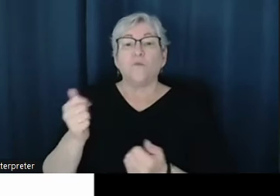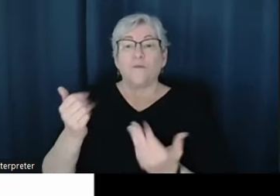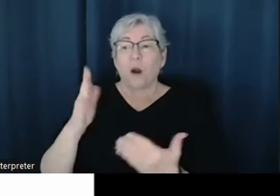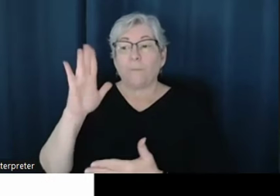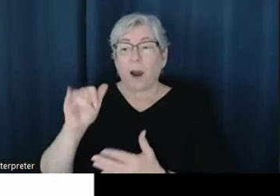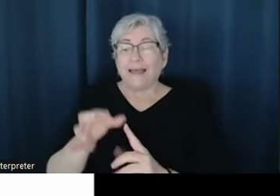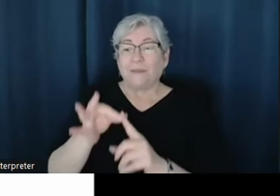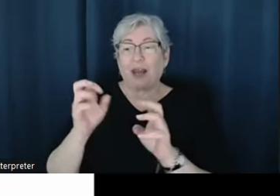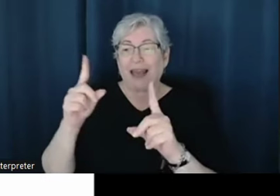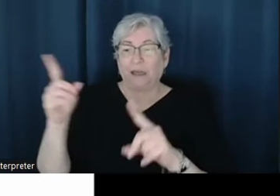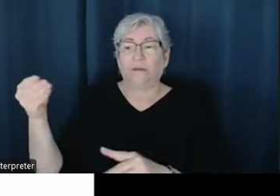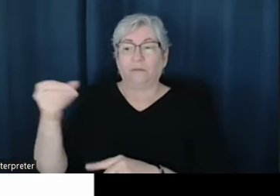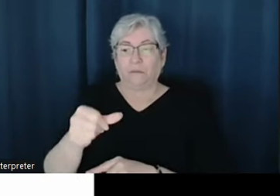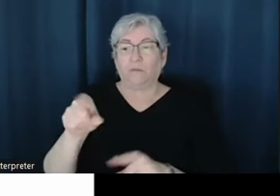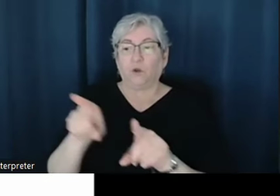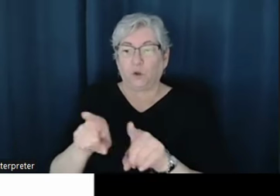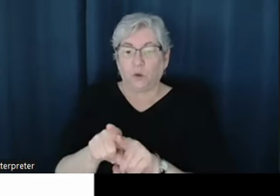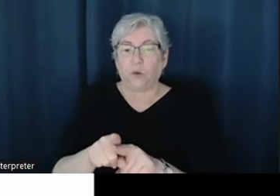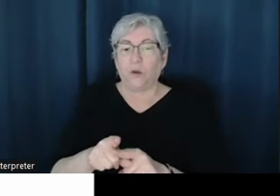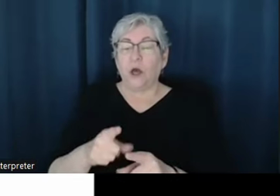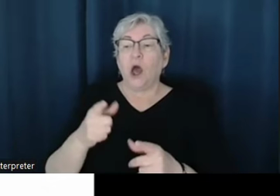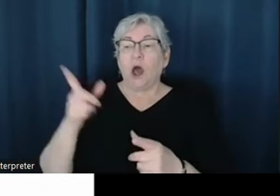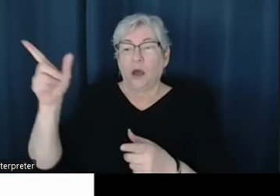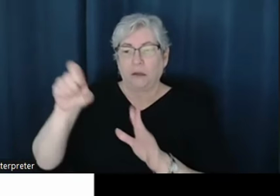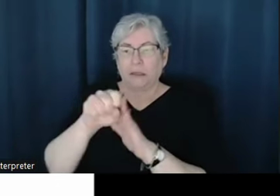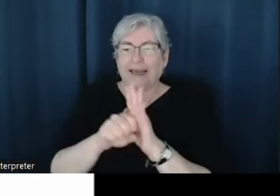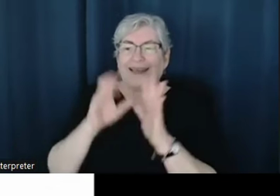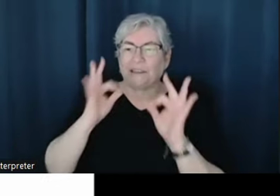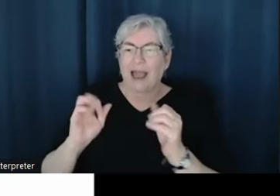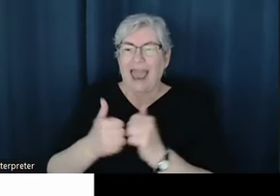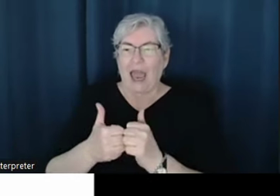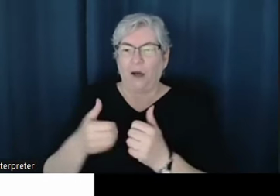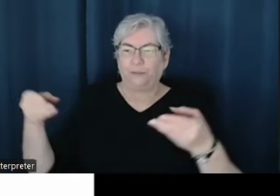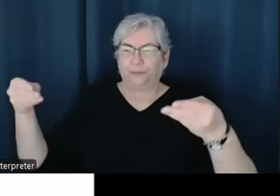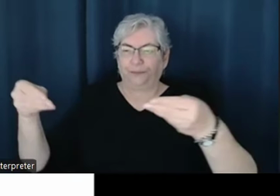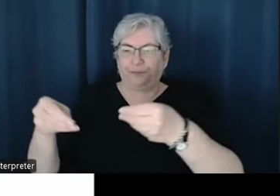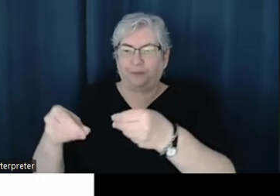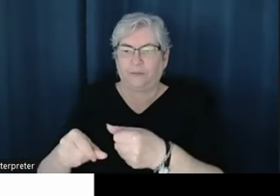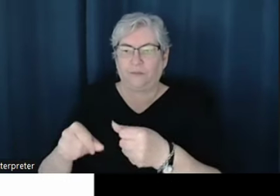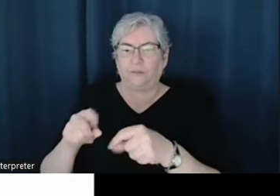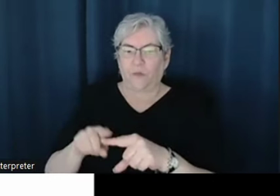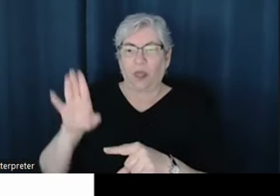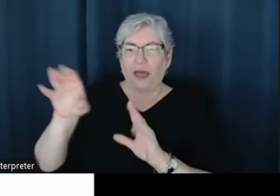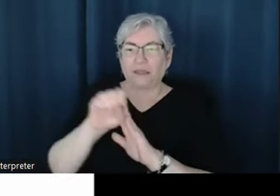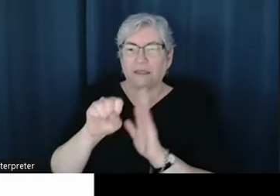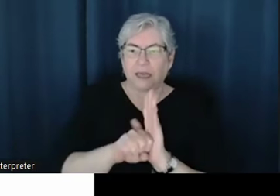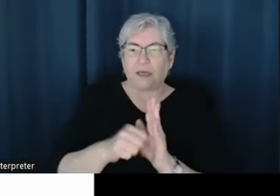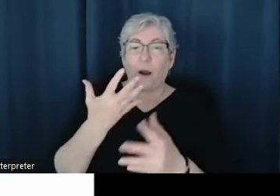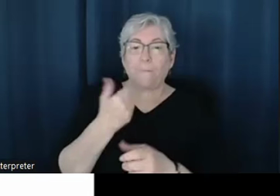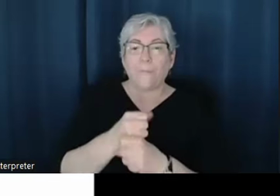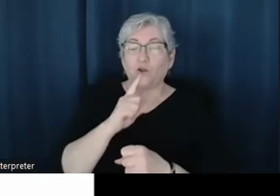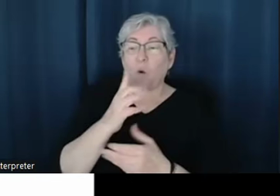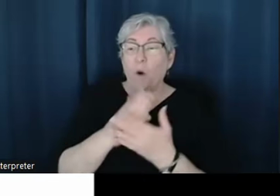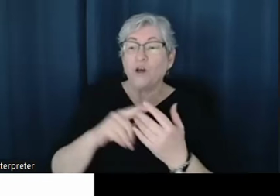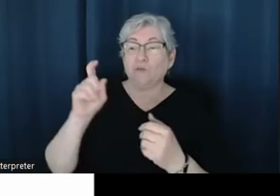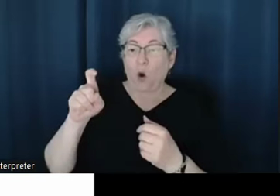special ed funding. It's up to the state to determine the mix of how they determine how things are going to be done in their state. But we want to just make sure that the things that are supposed to